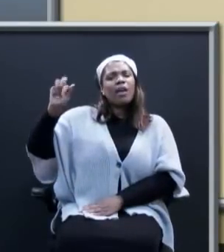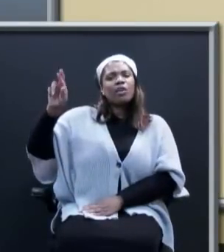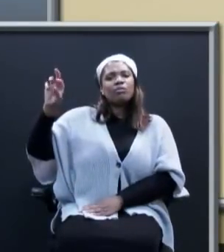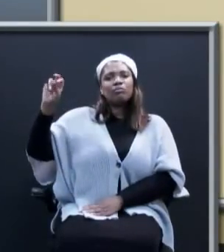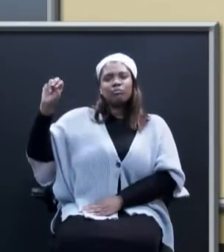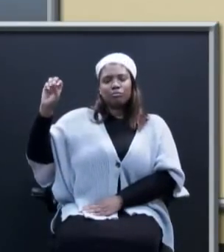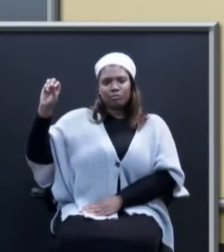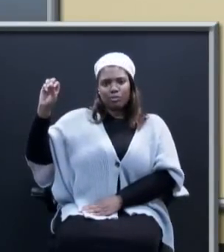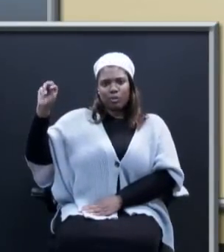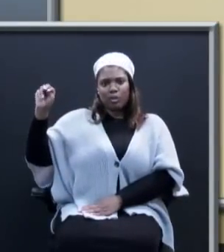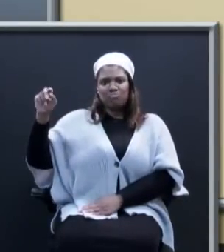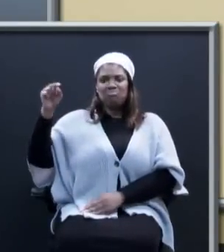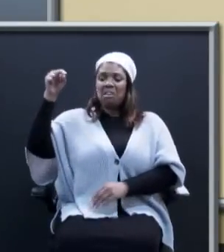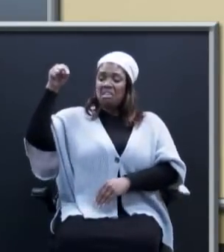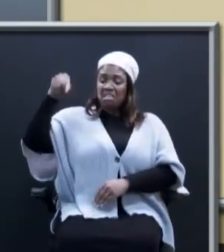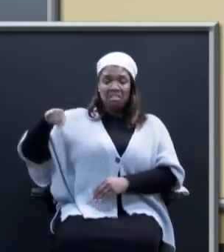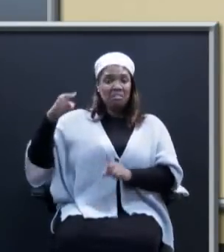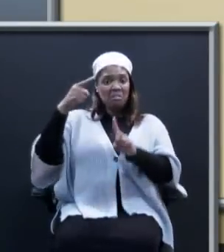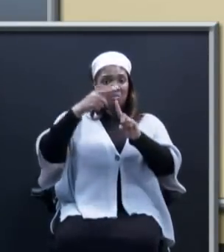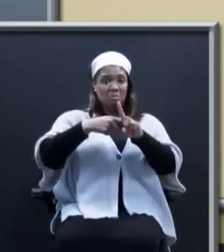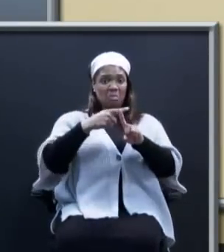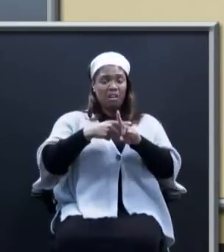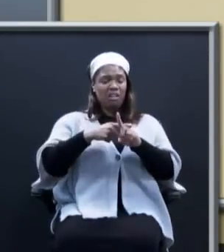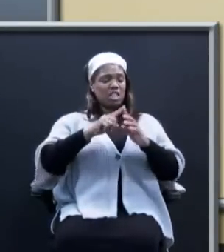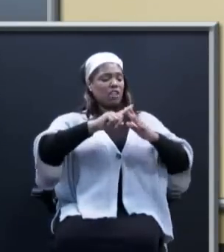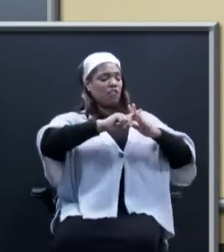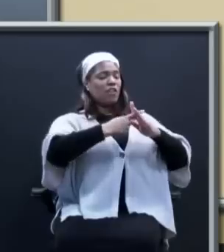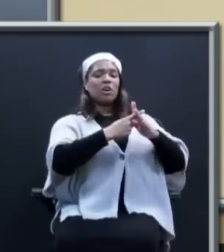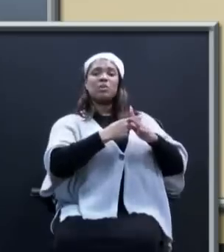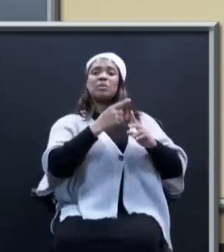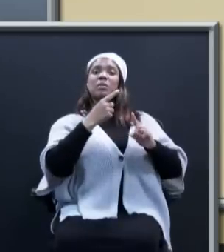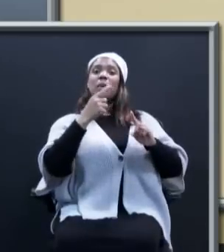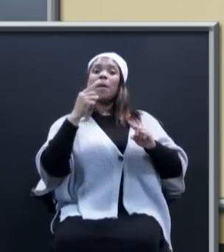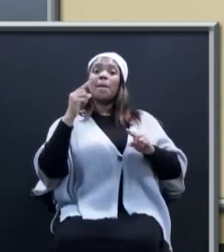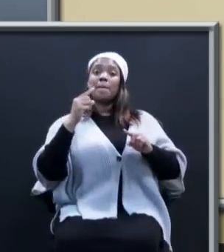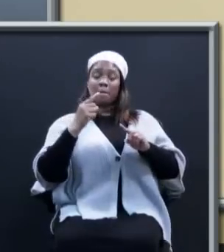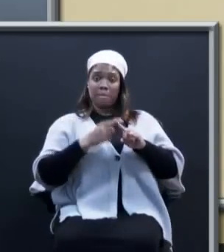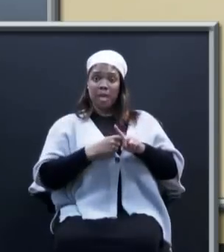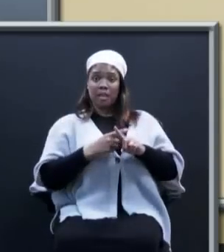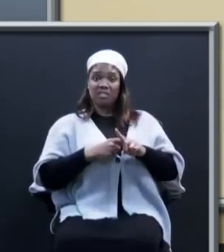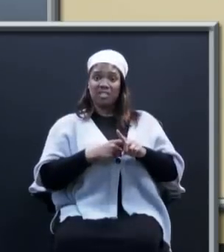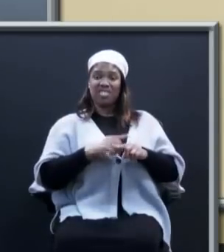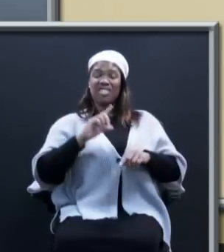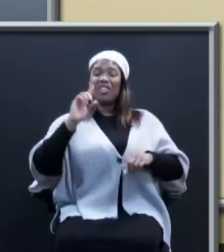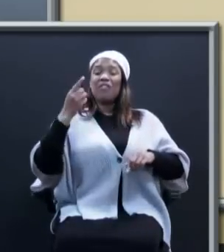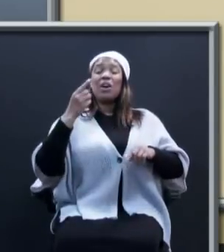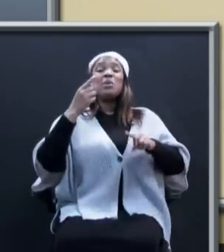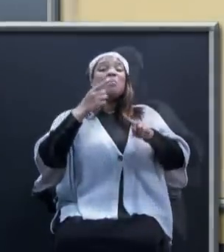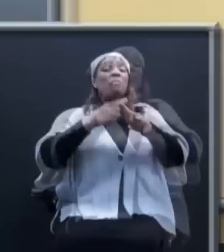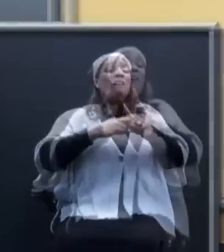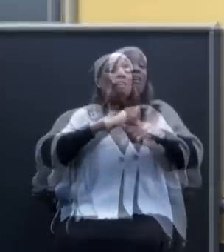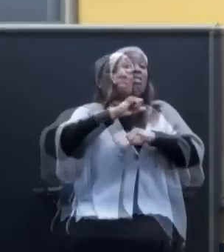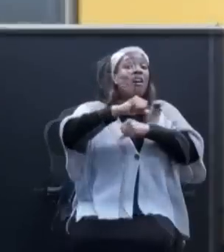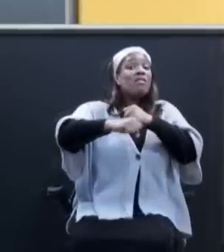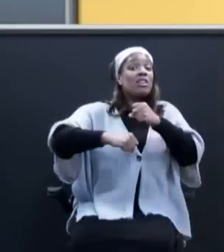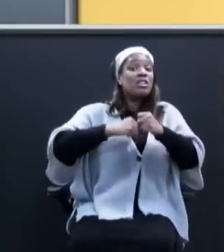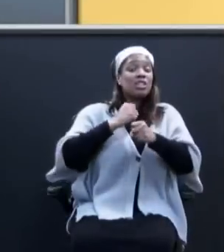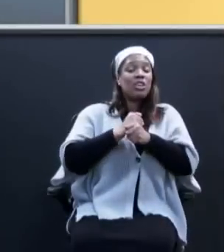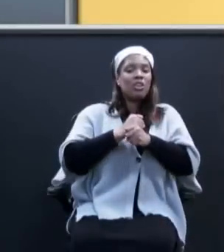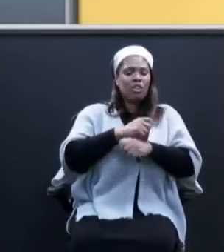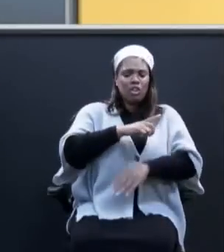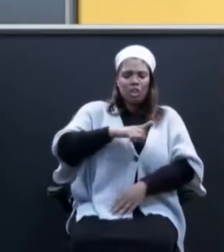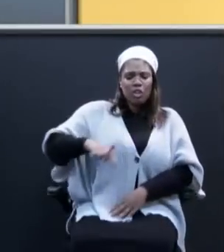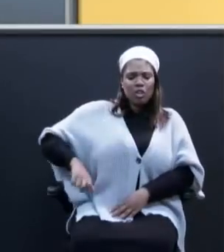month shall be unto you the beginning of month. Uh-huh. It shall be the first month of the year to you. Now see, the Lord set this at the beginning, this particular. That's